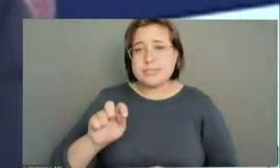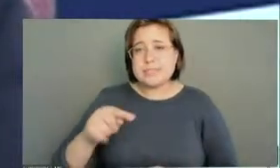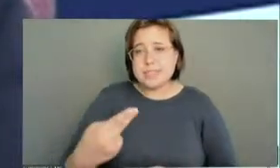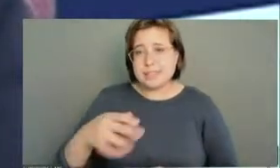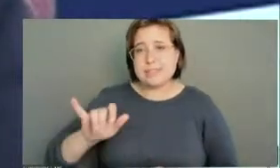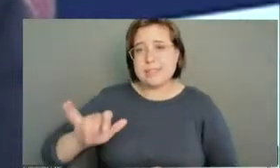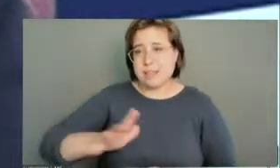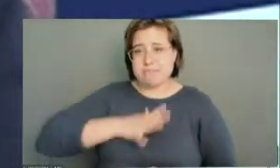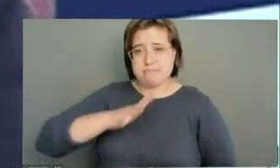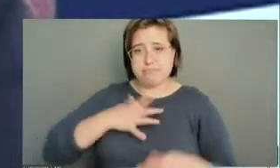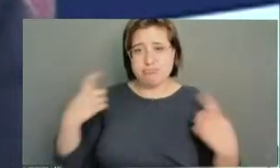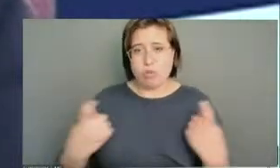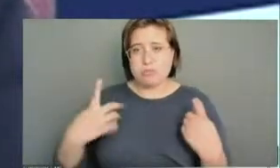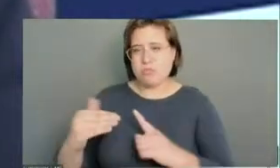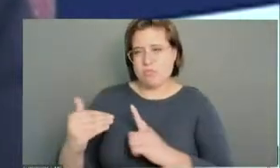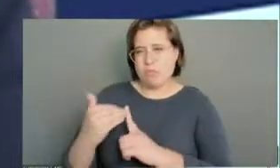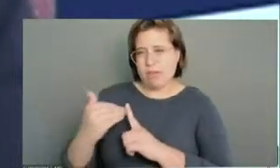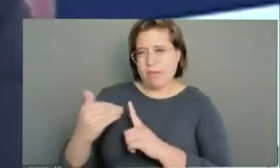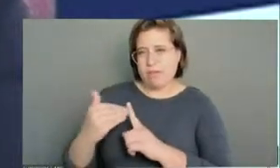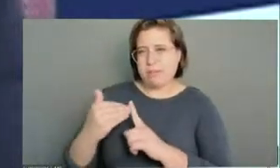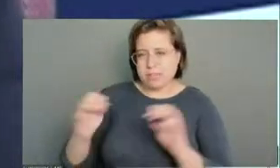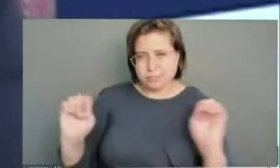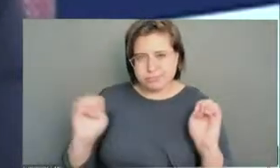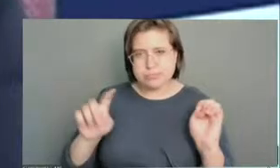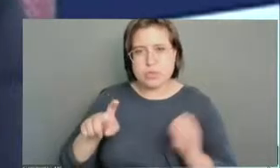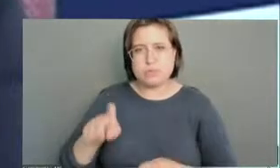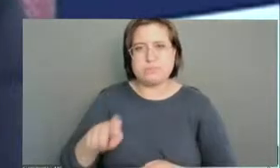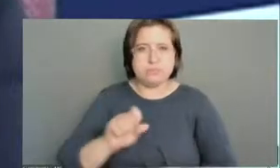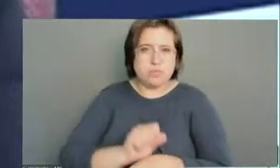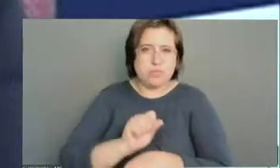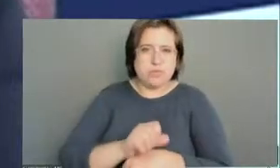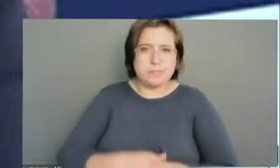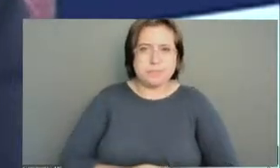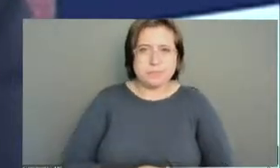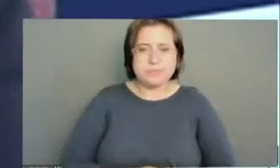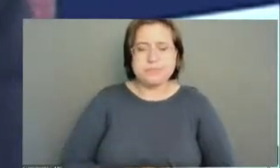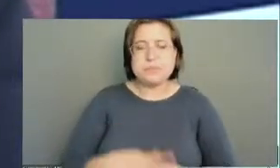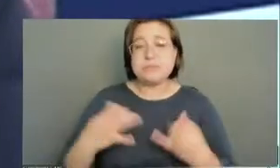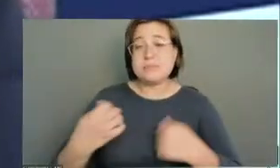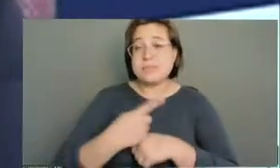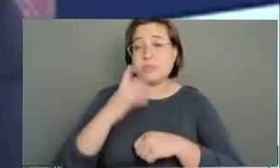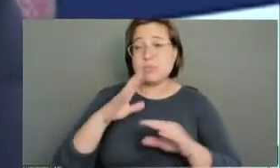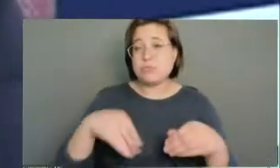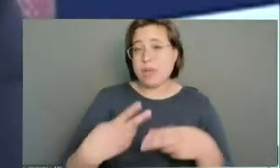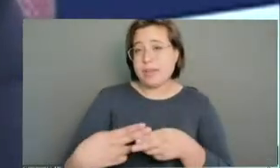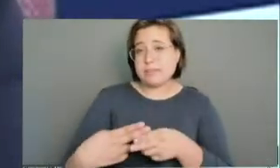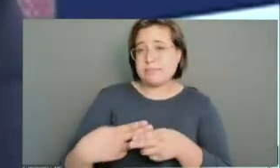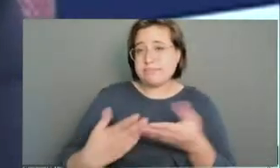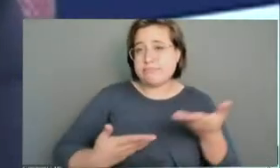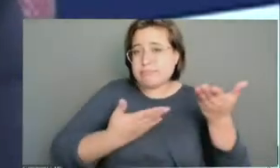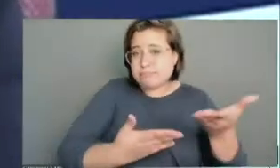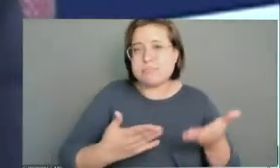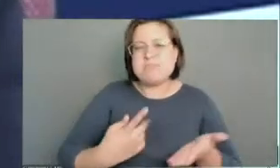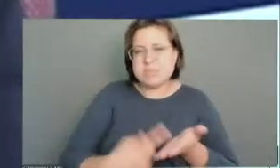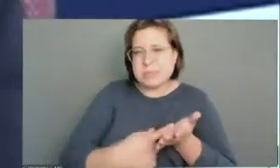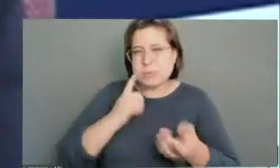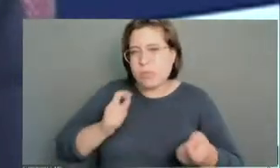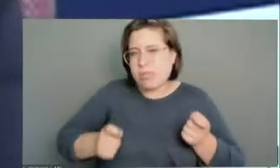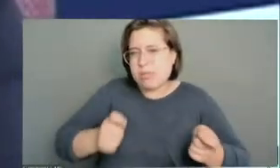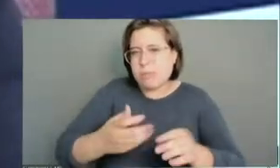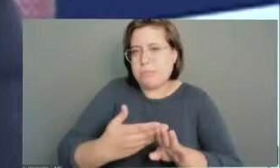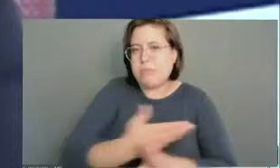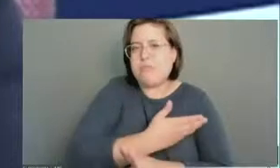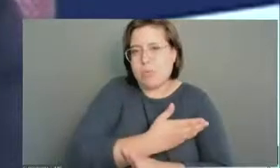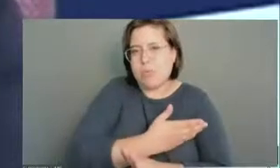of this work. So today we will deliberate interim recommendations that may be modified ahead of the final report. Thank